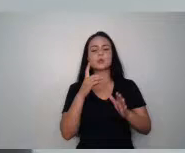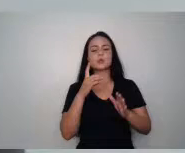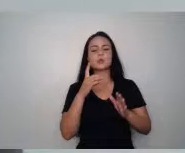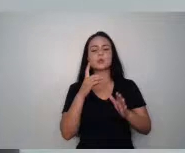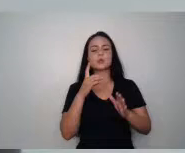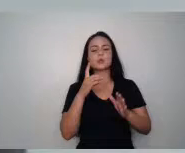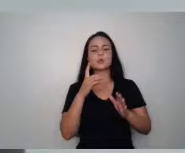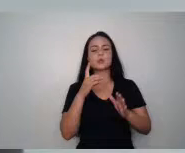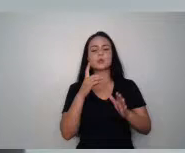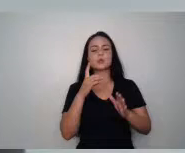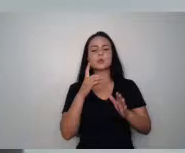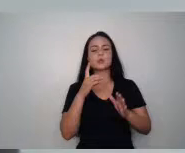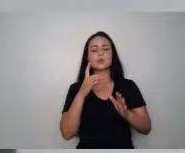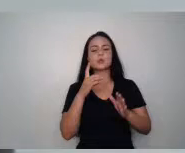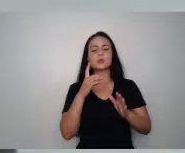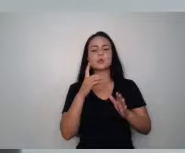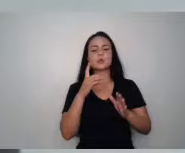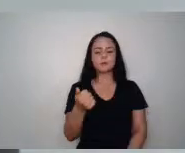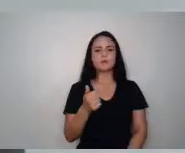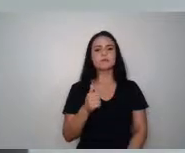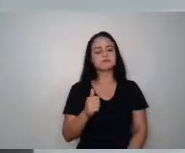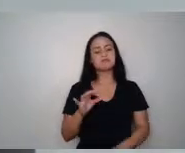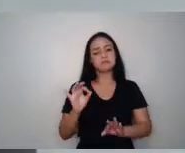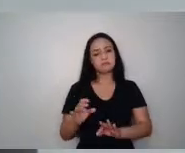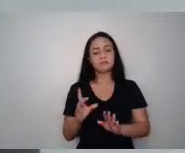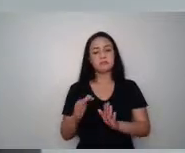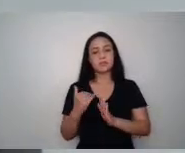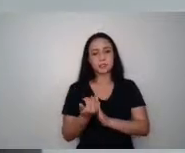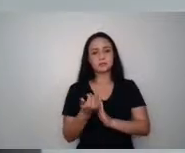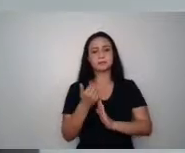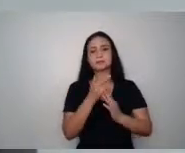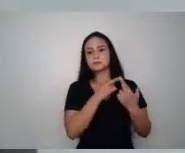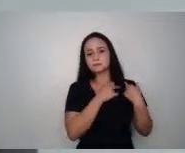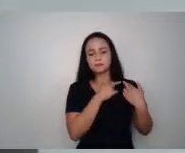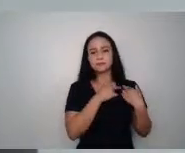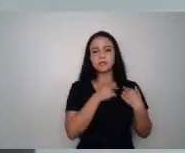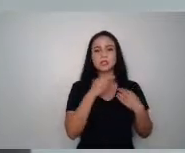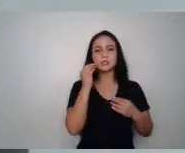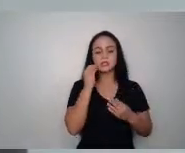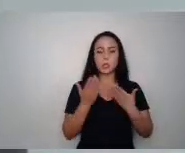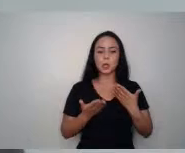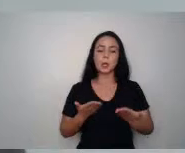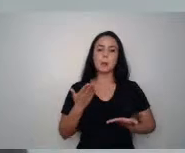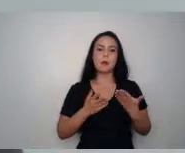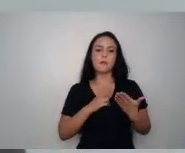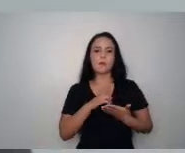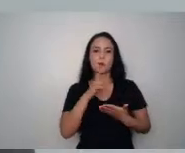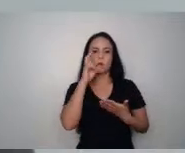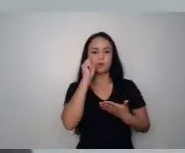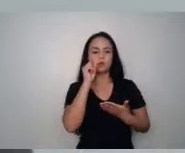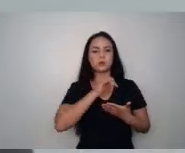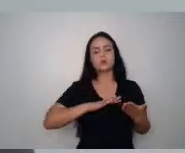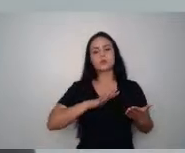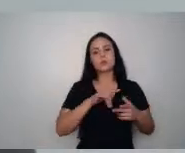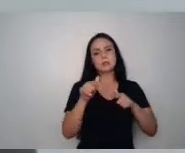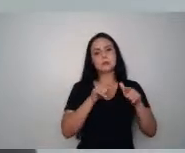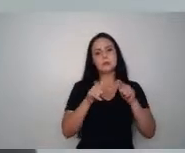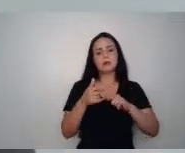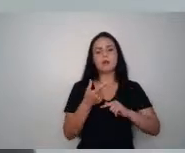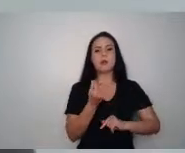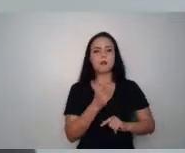minorities in our societies that have the need to be helped. And of course, there has to be justice and balance